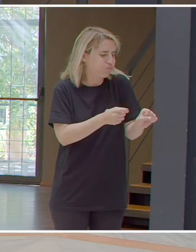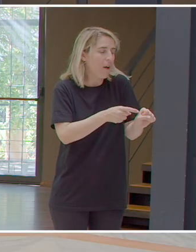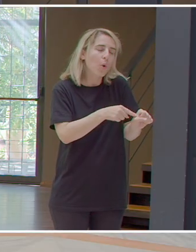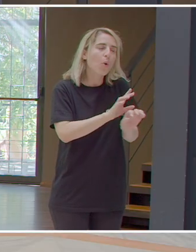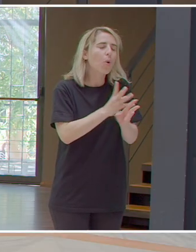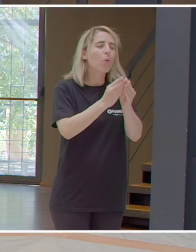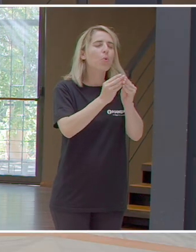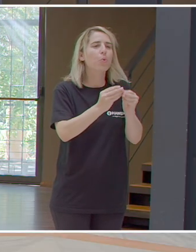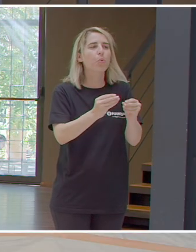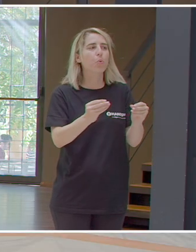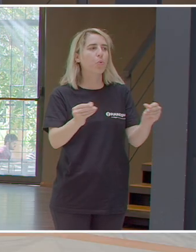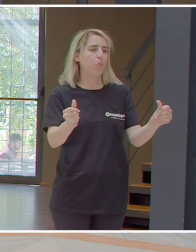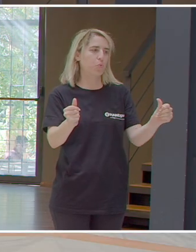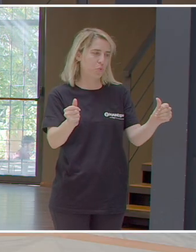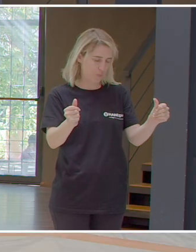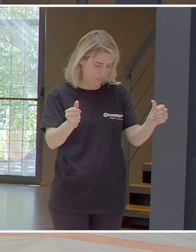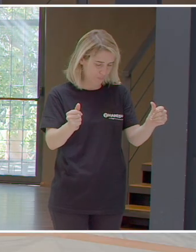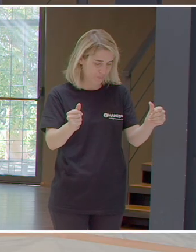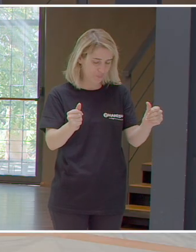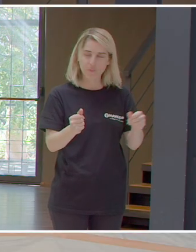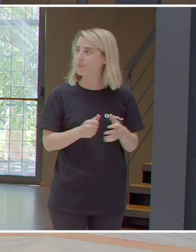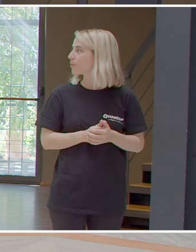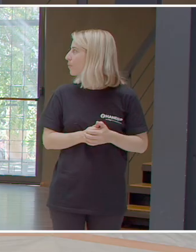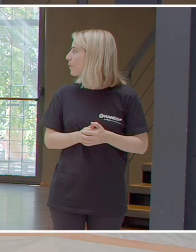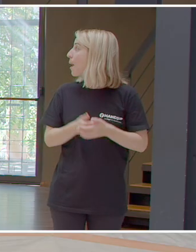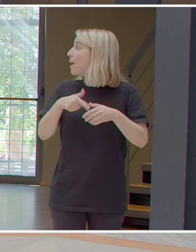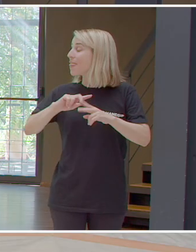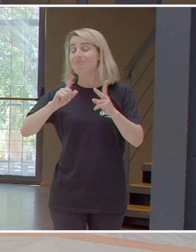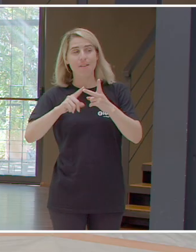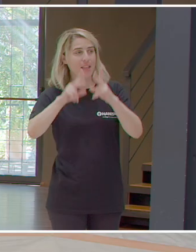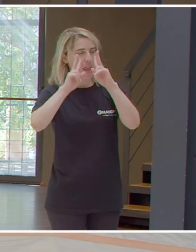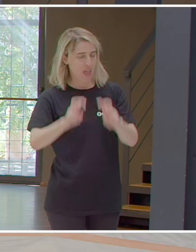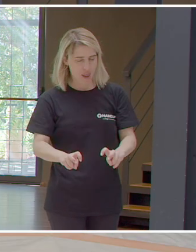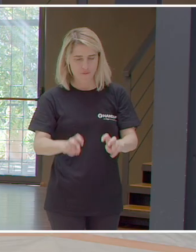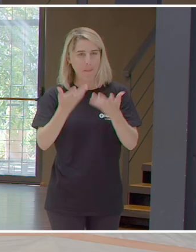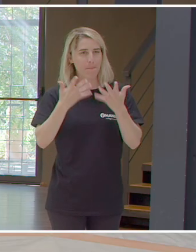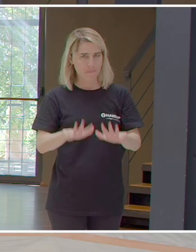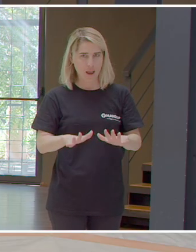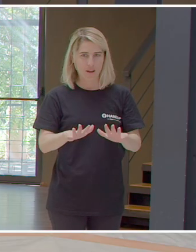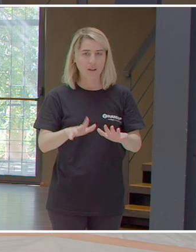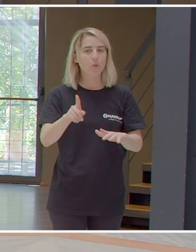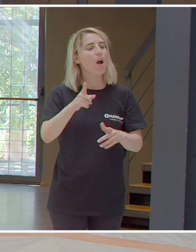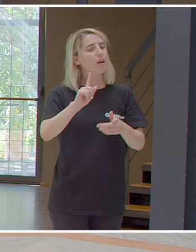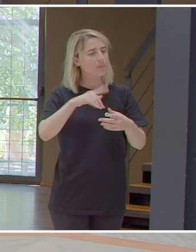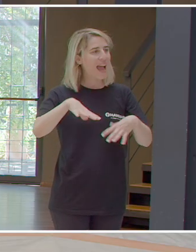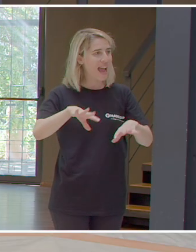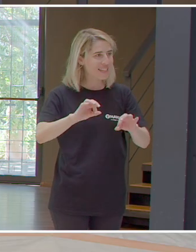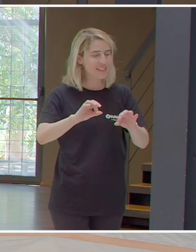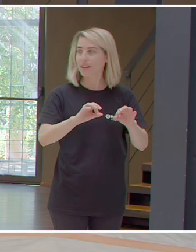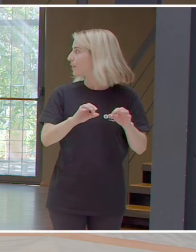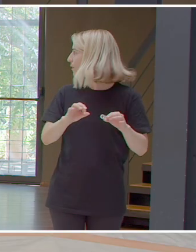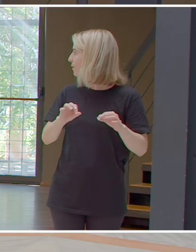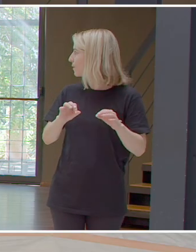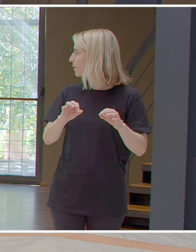Next study that has been conducted on 198 heart disease patients, they went on a plant-based diet for 12 plus years, which